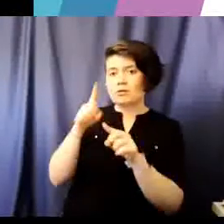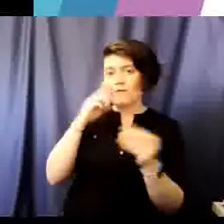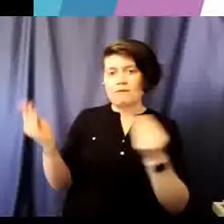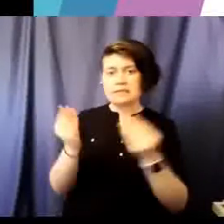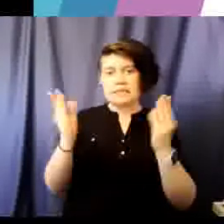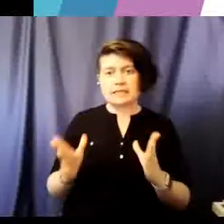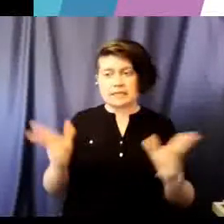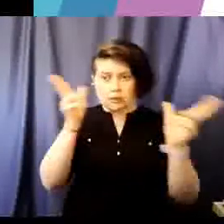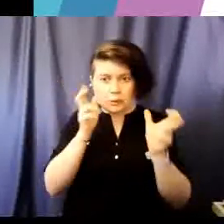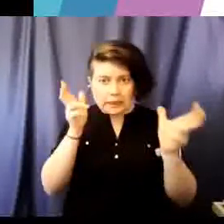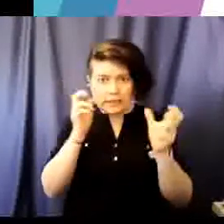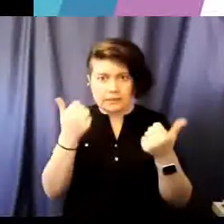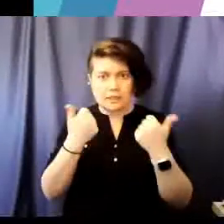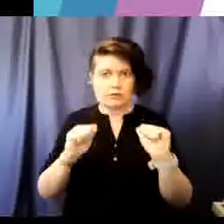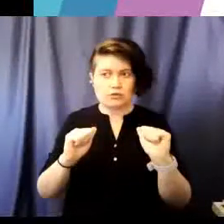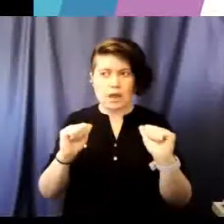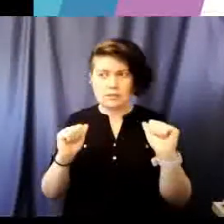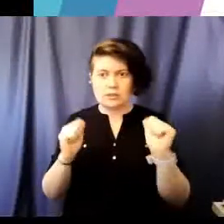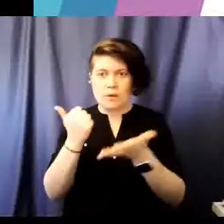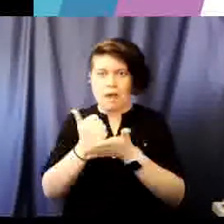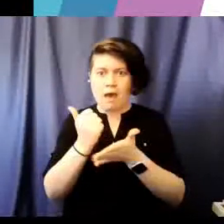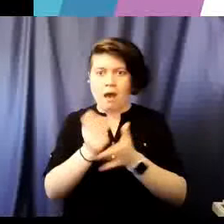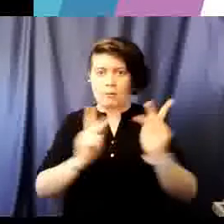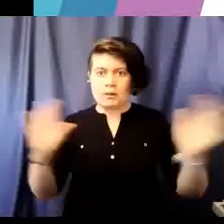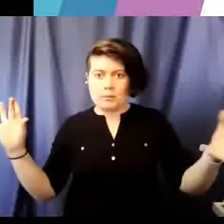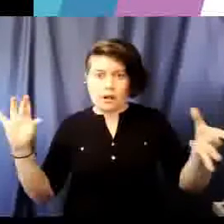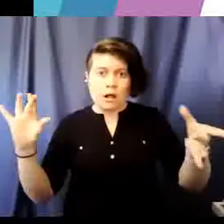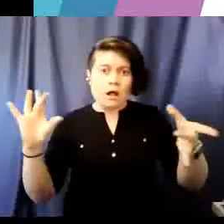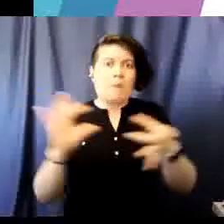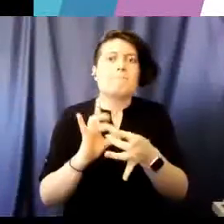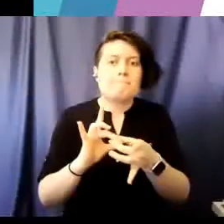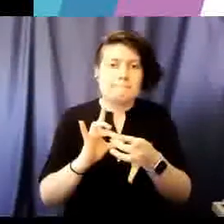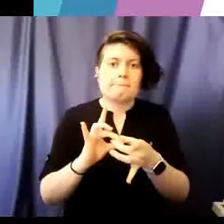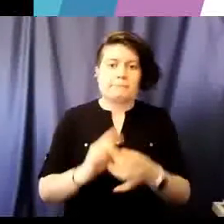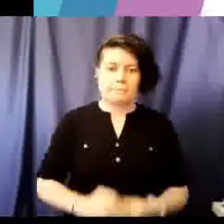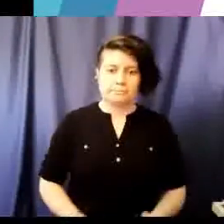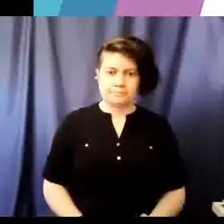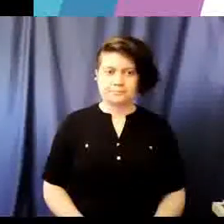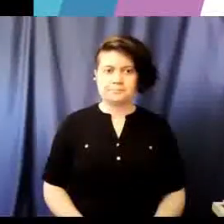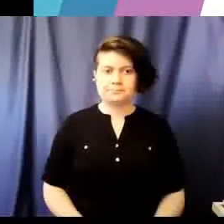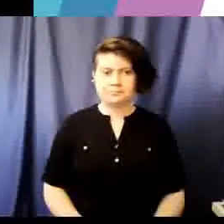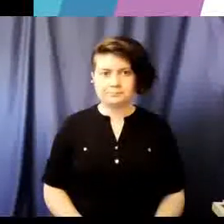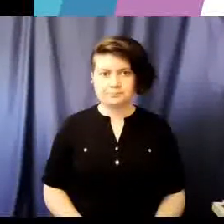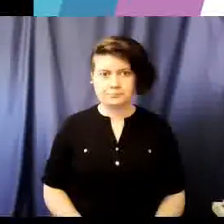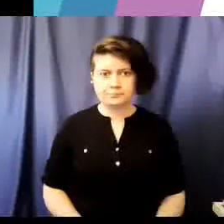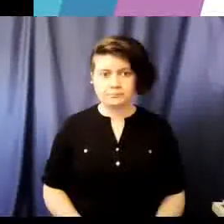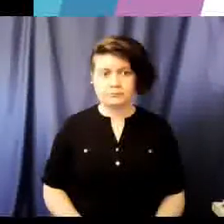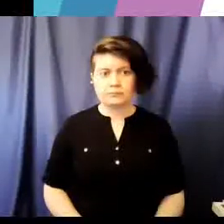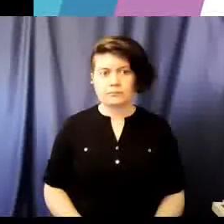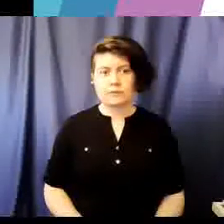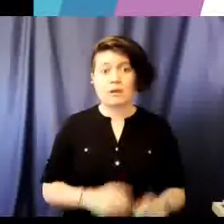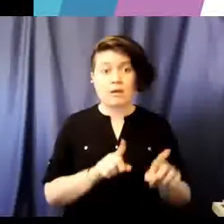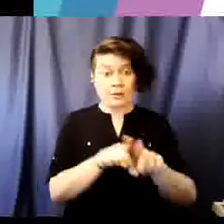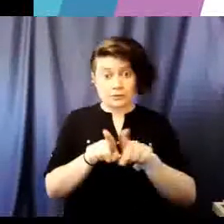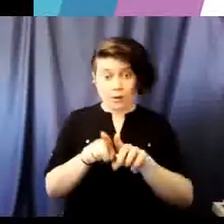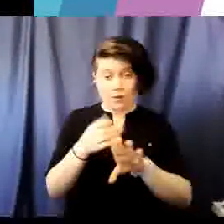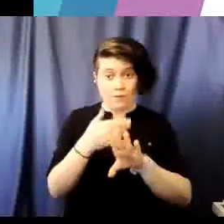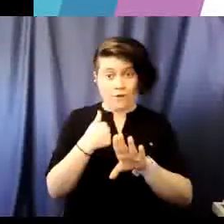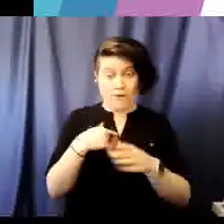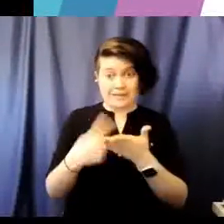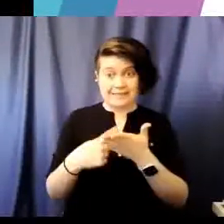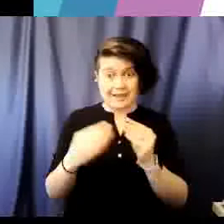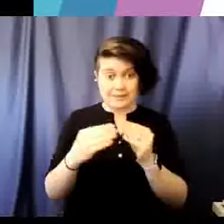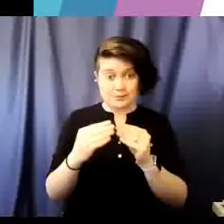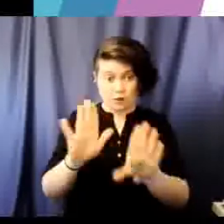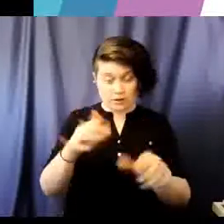listen and try to form relationships with that many people. Also, before we go any further, remember that